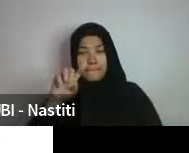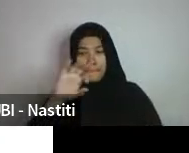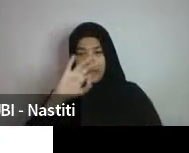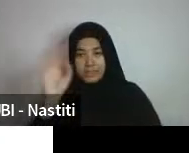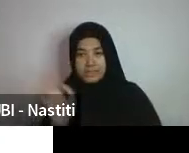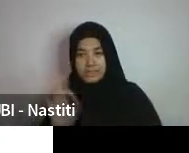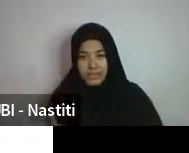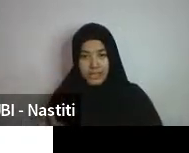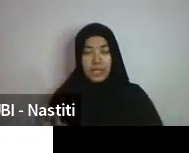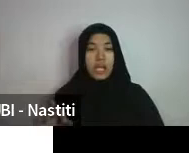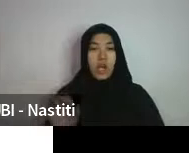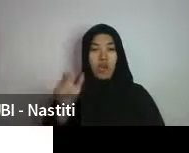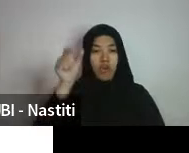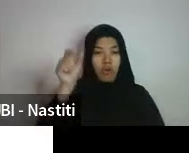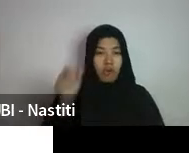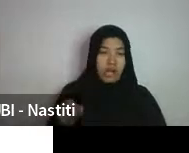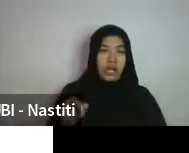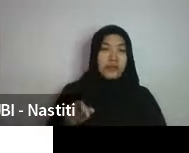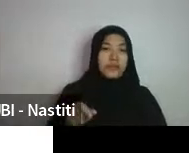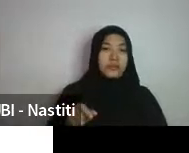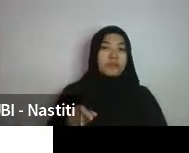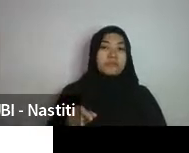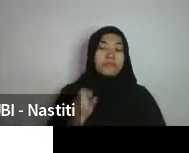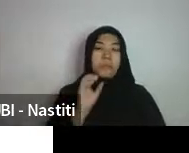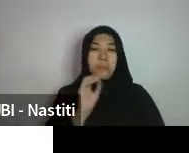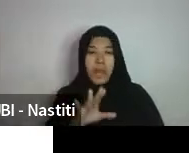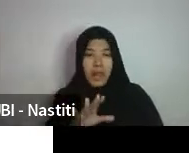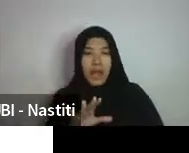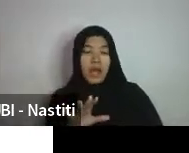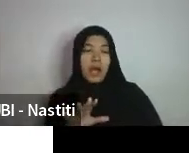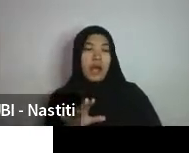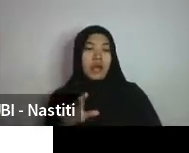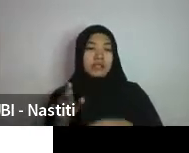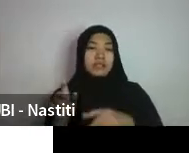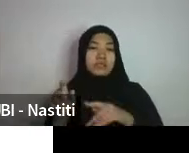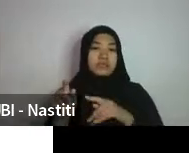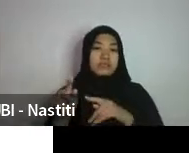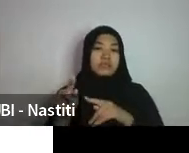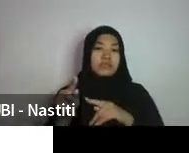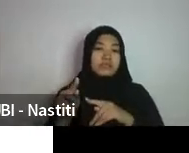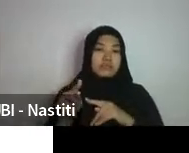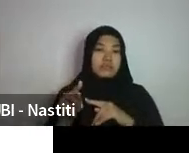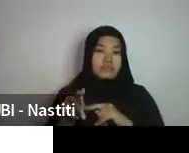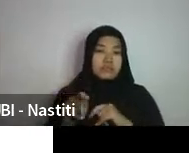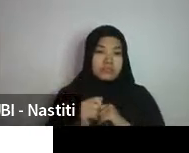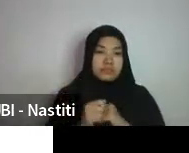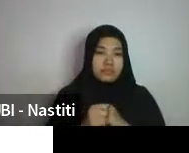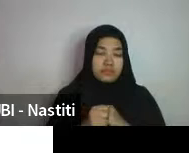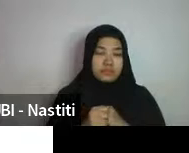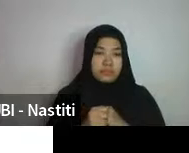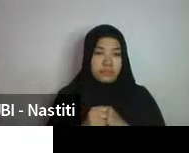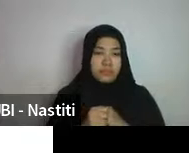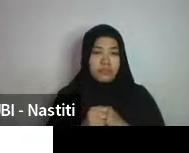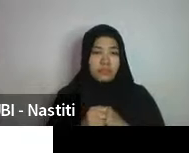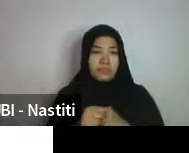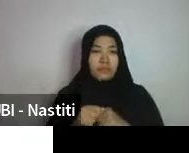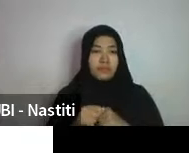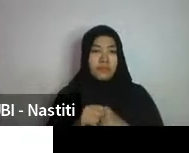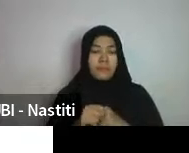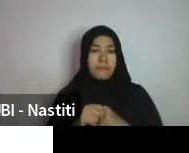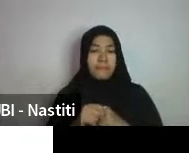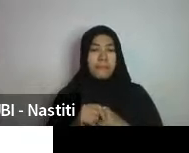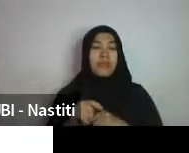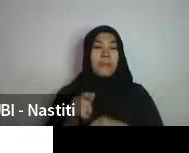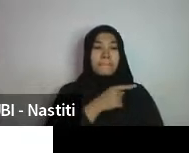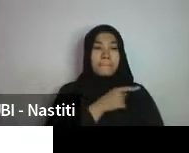effects of psychotropic medication, and also communicating effectively, understanding and being understood. So